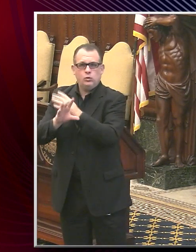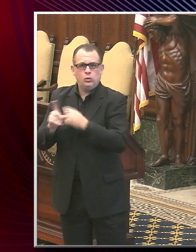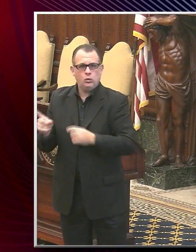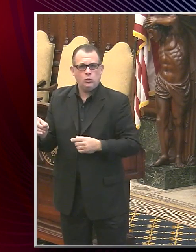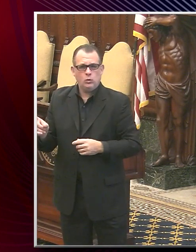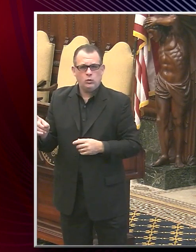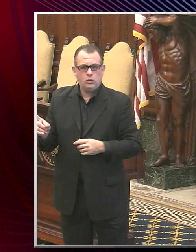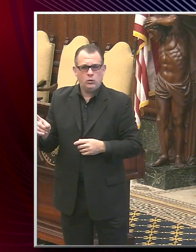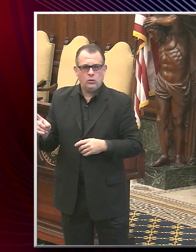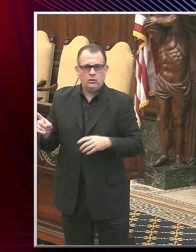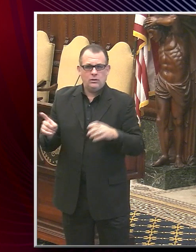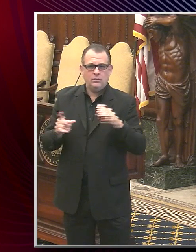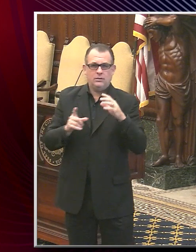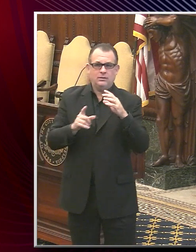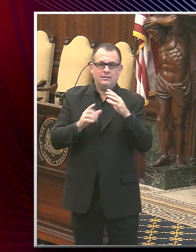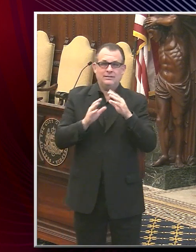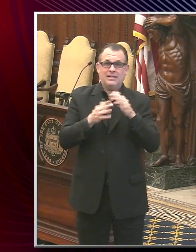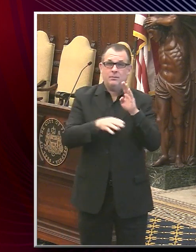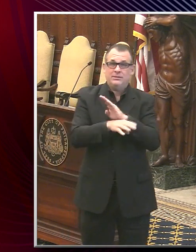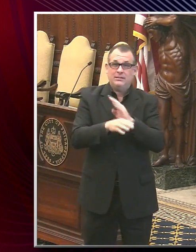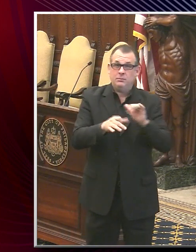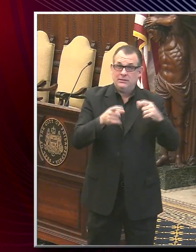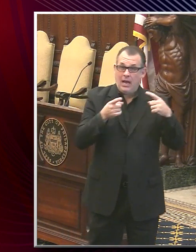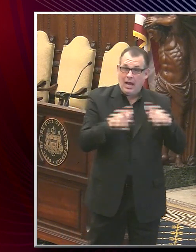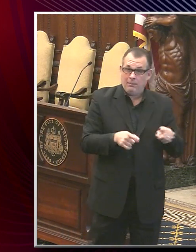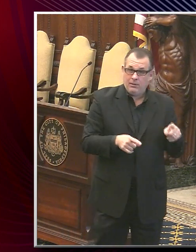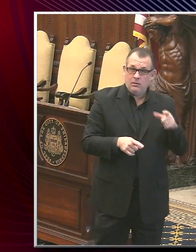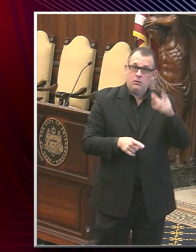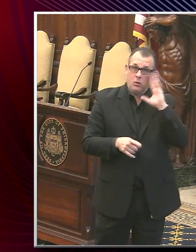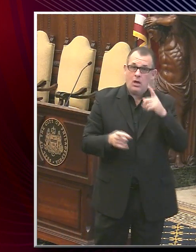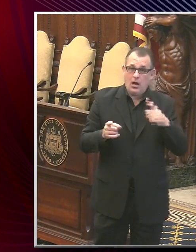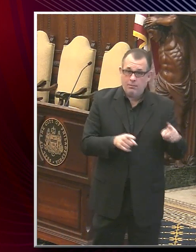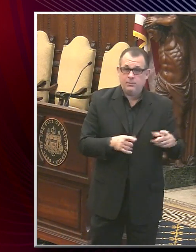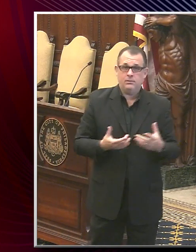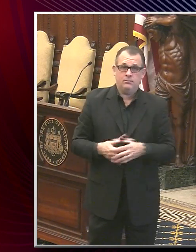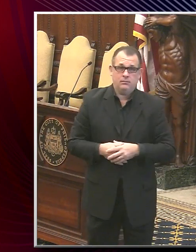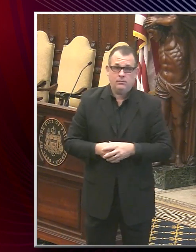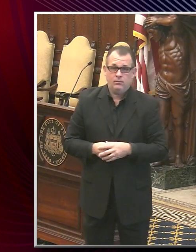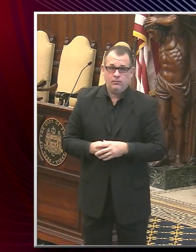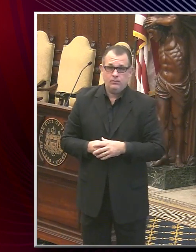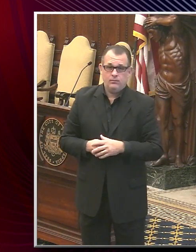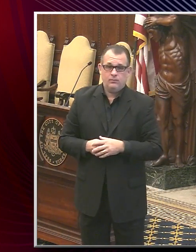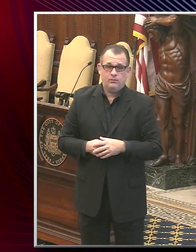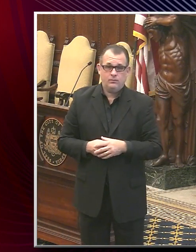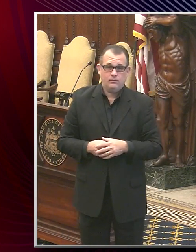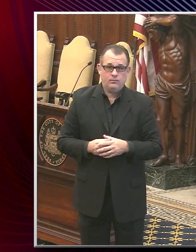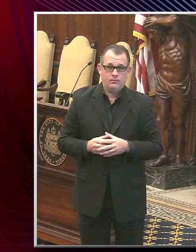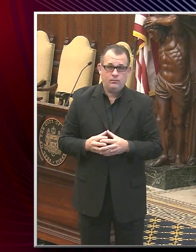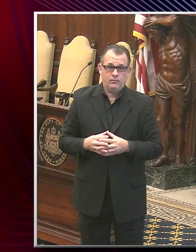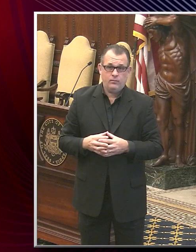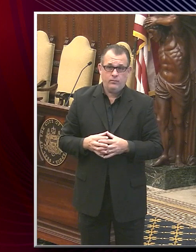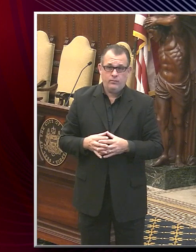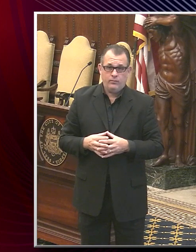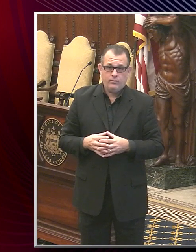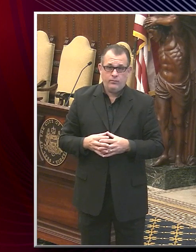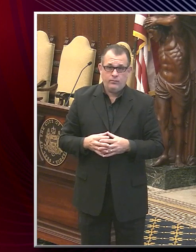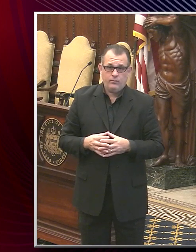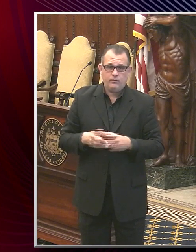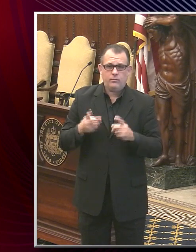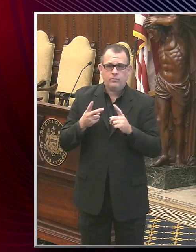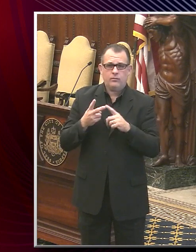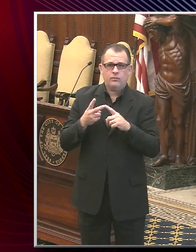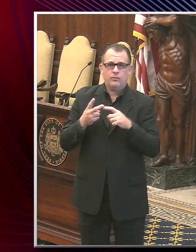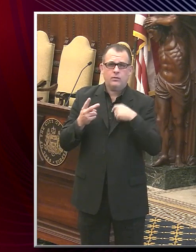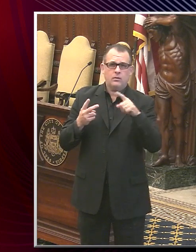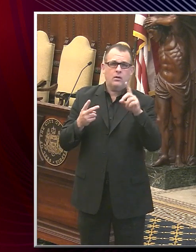city business that needs to be done will still be available. I would ask people to do as much they could do online. Okay, and this question is for Dr. Farley.